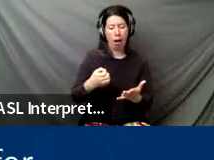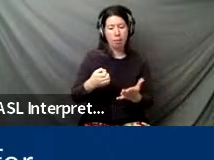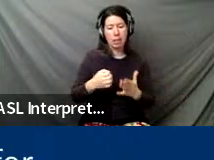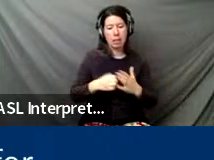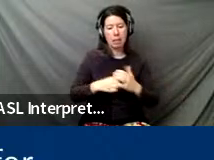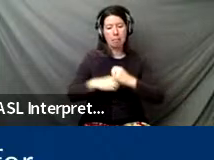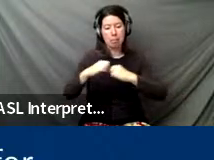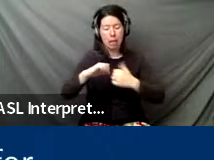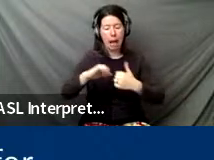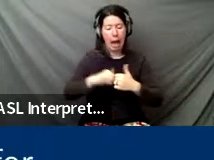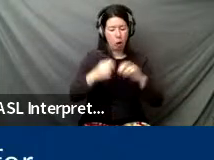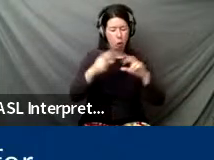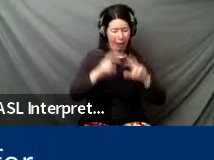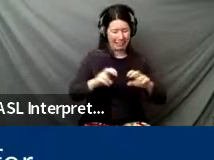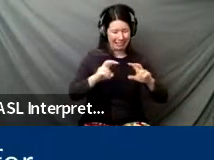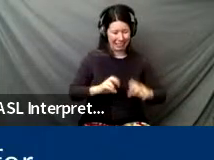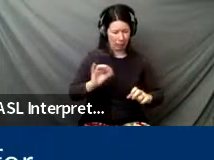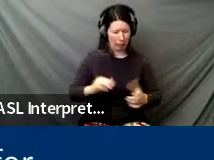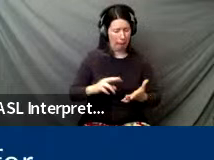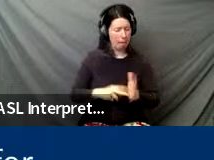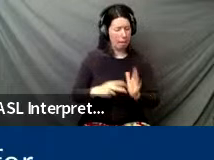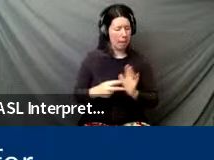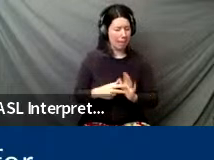that means? This